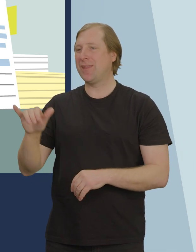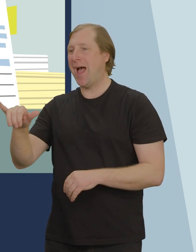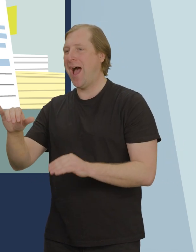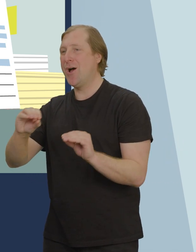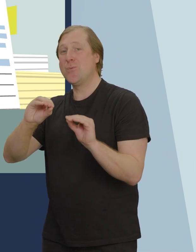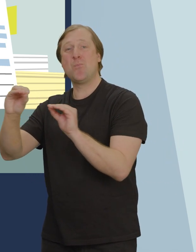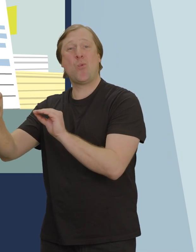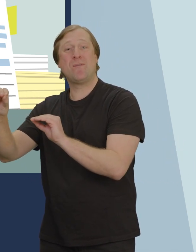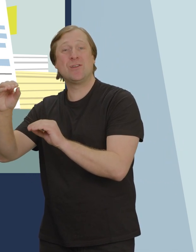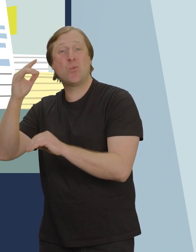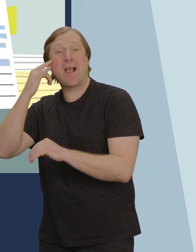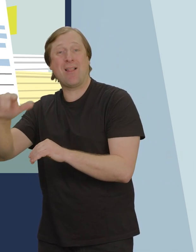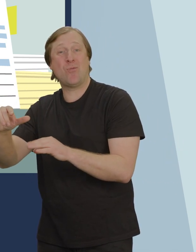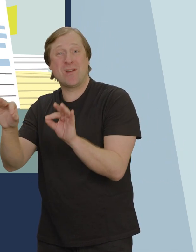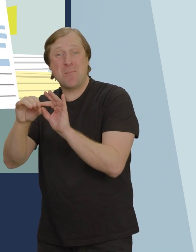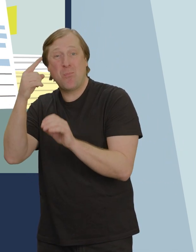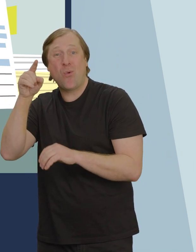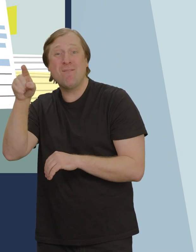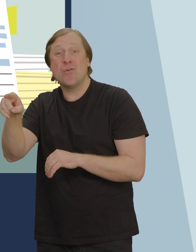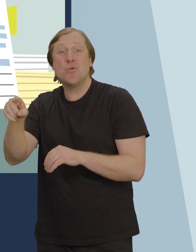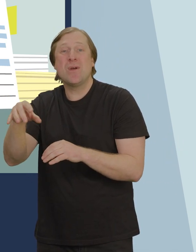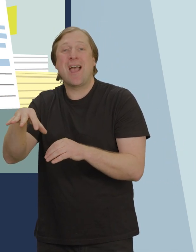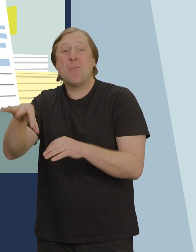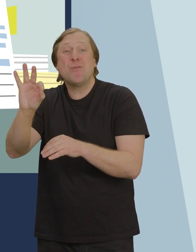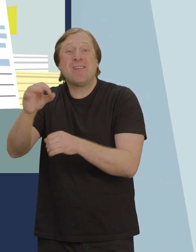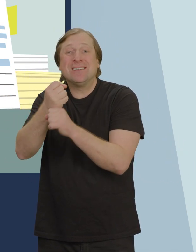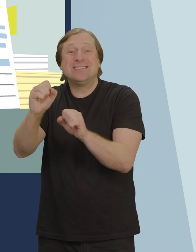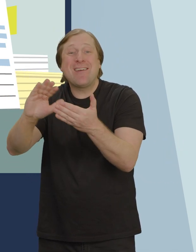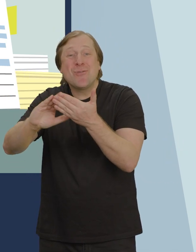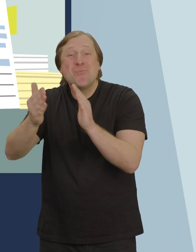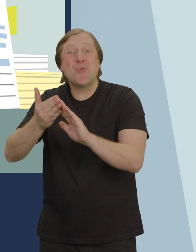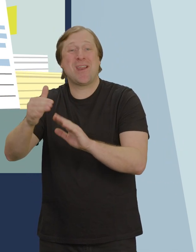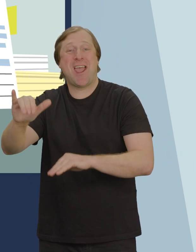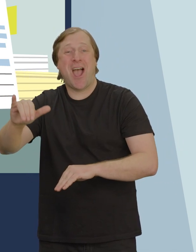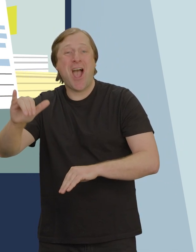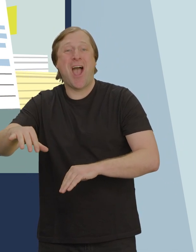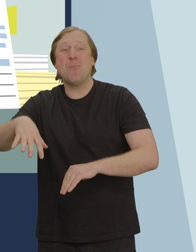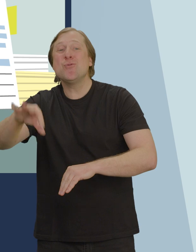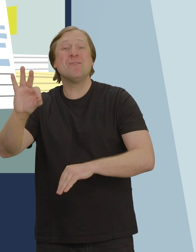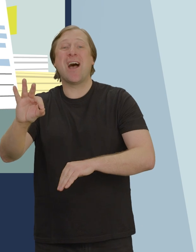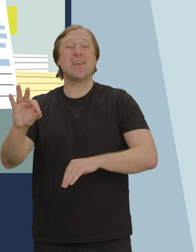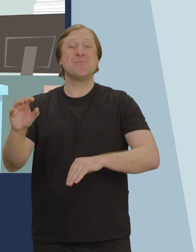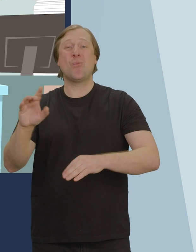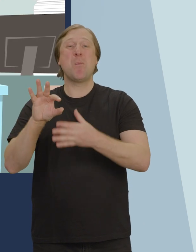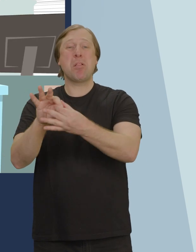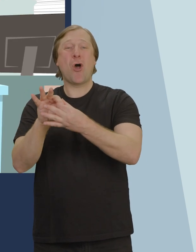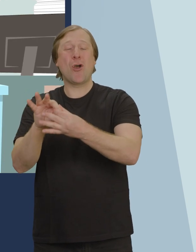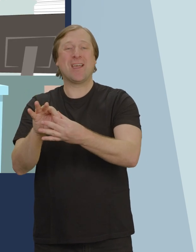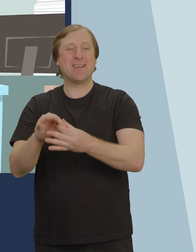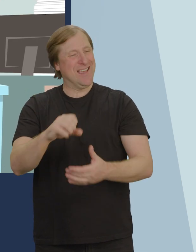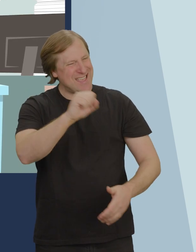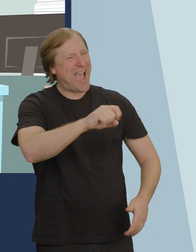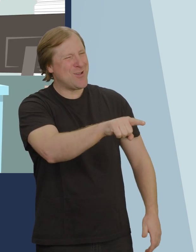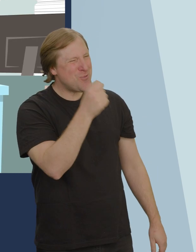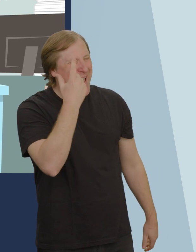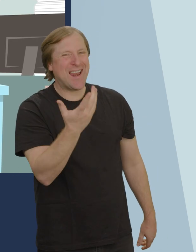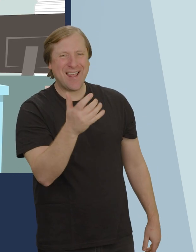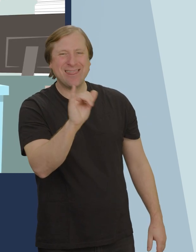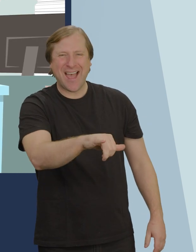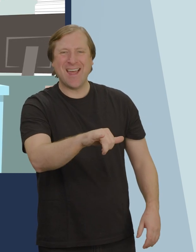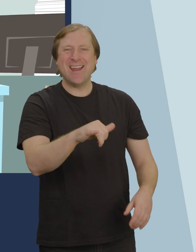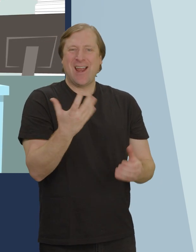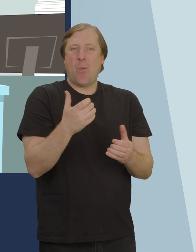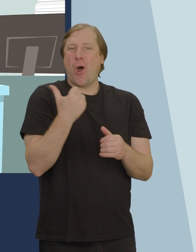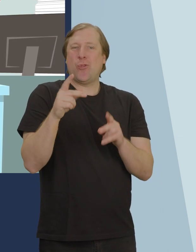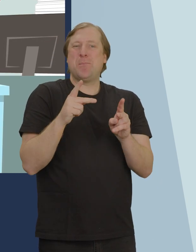into California was important for you because it helped you find a safe community and your place in the world. Yeah, you get it. And now